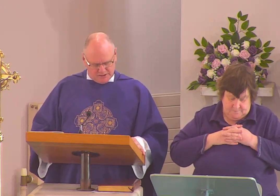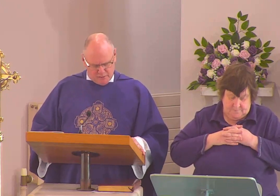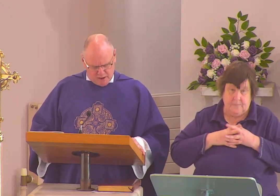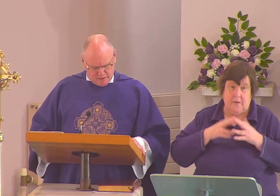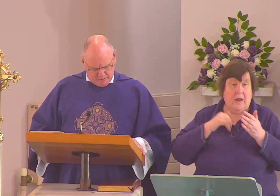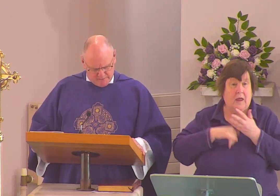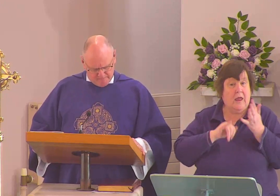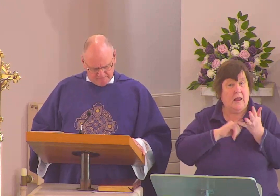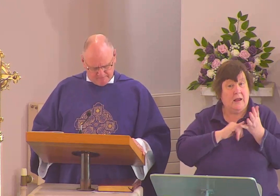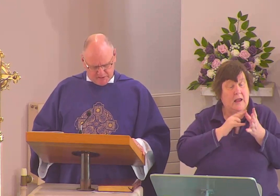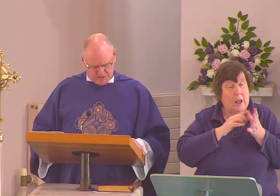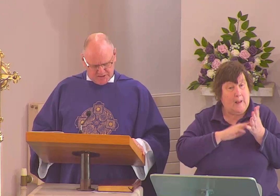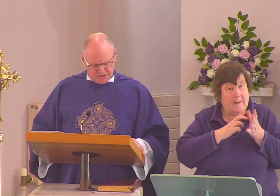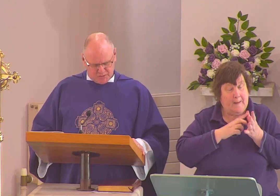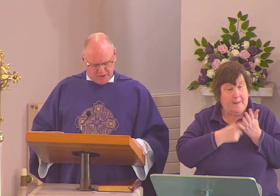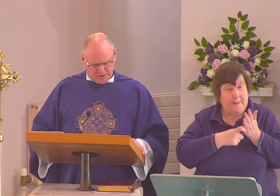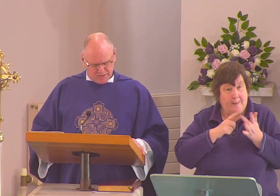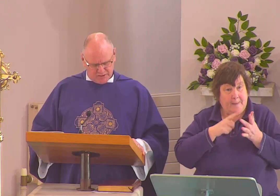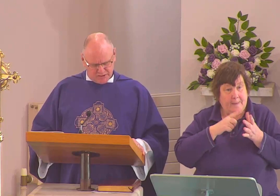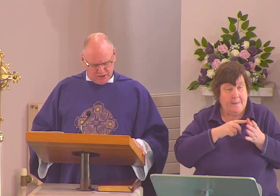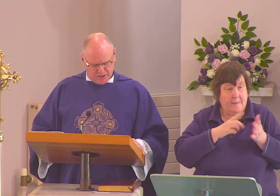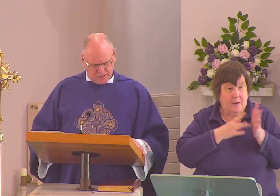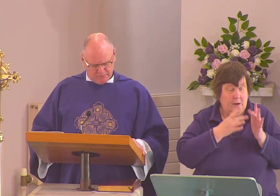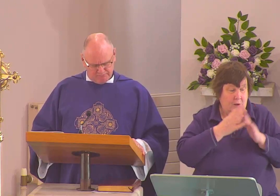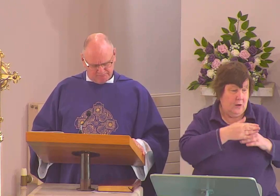In Samaria, Jesus went to